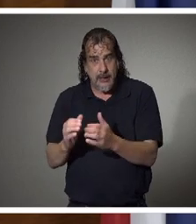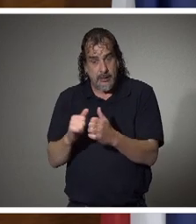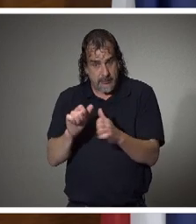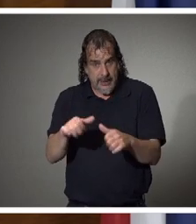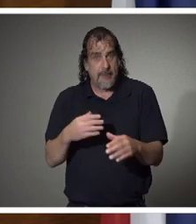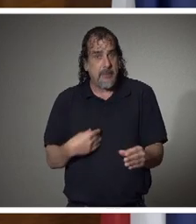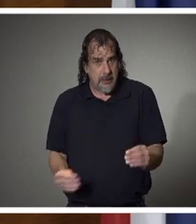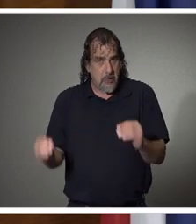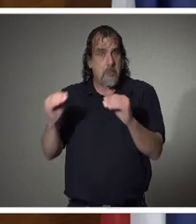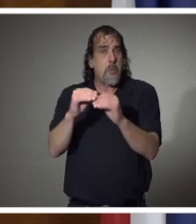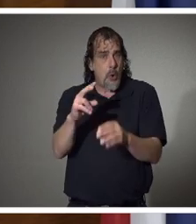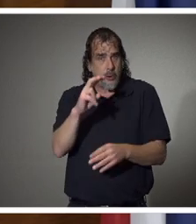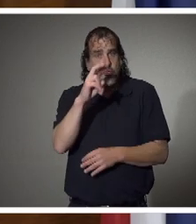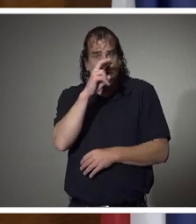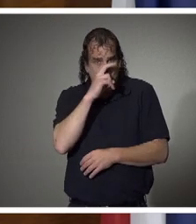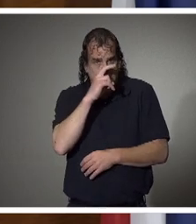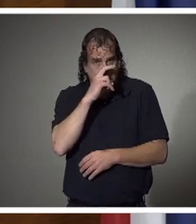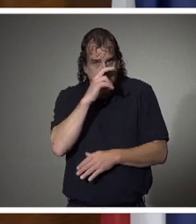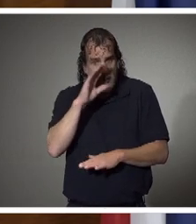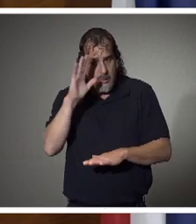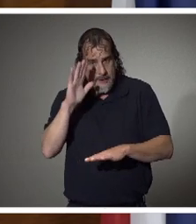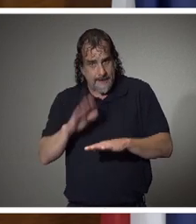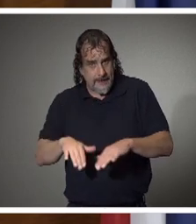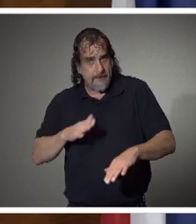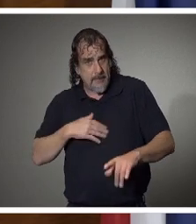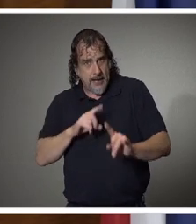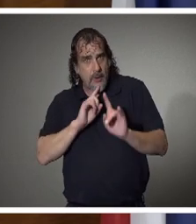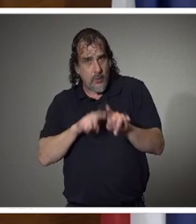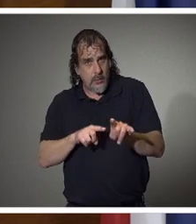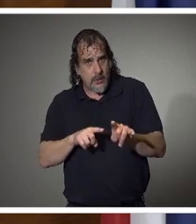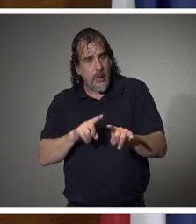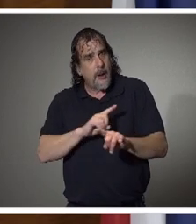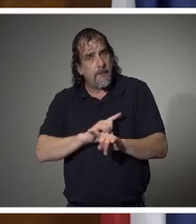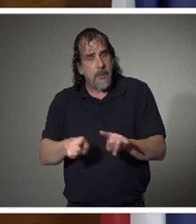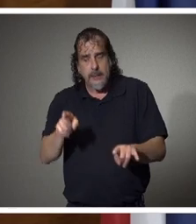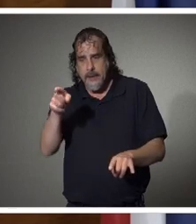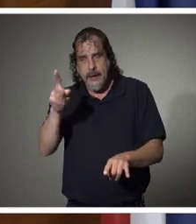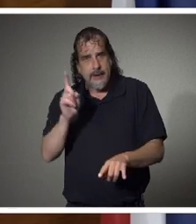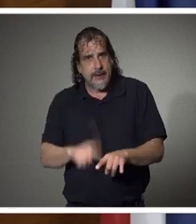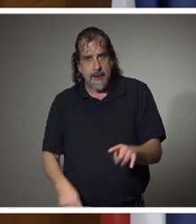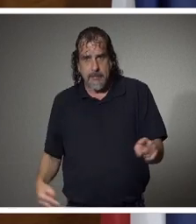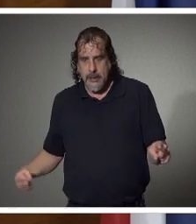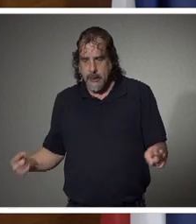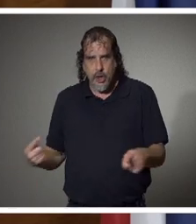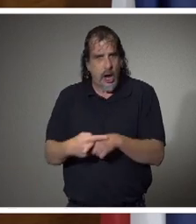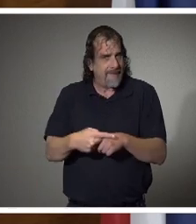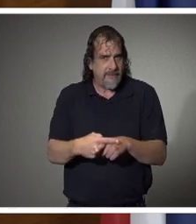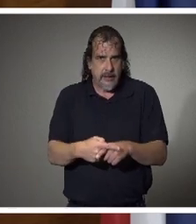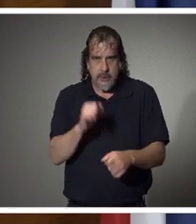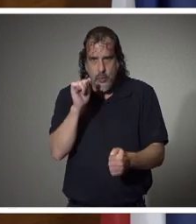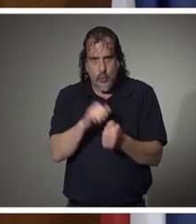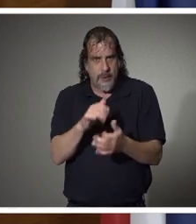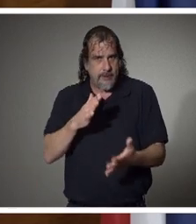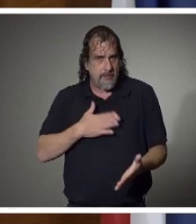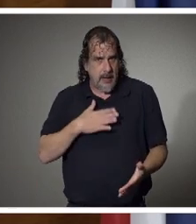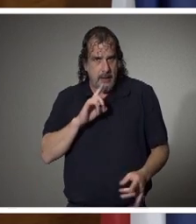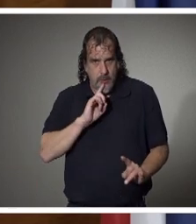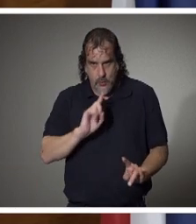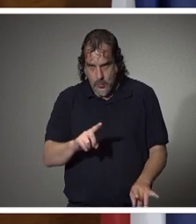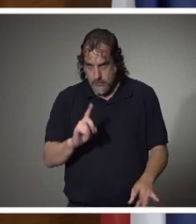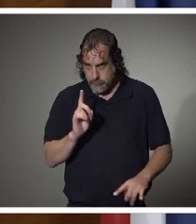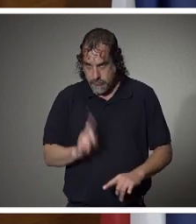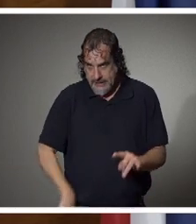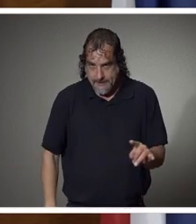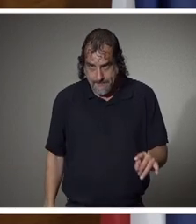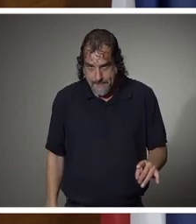strict than the state order, but it doesn't allow them to be in direct conflict with